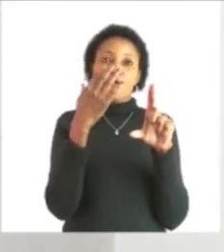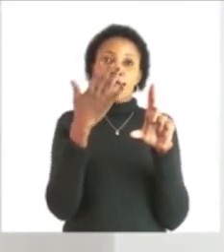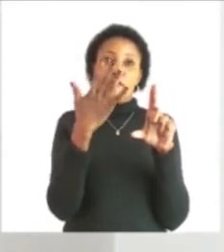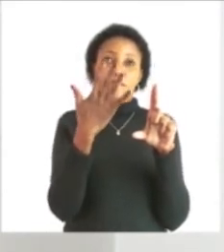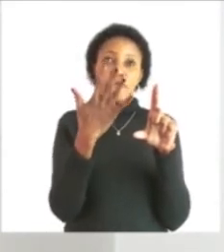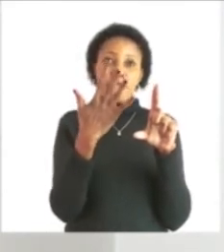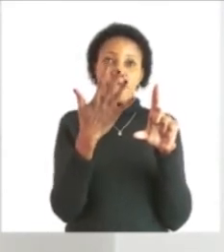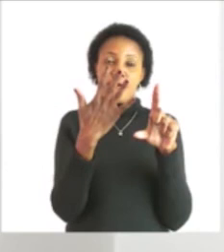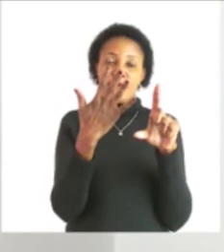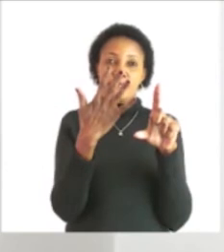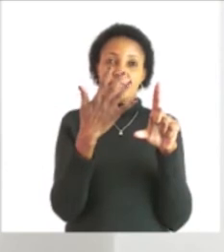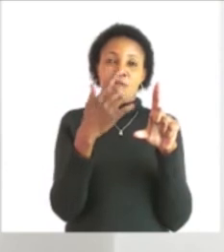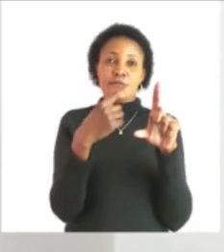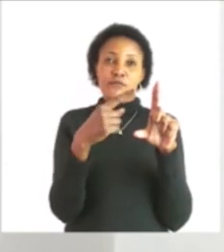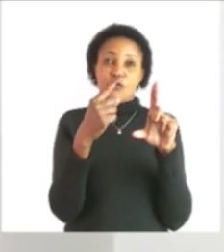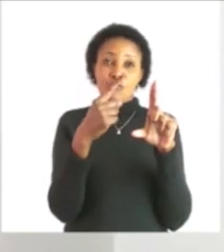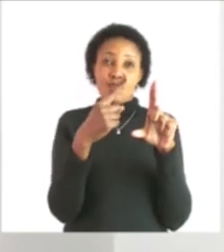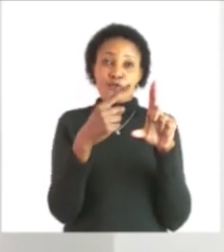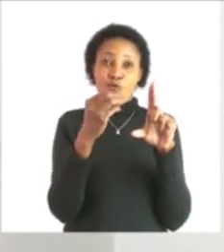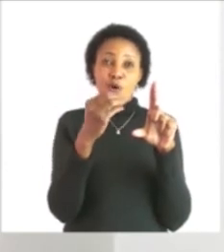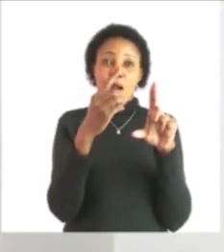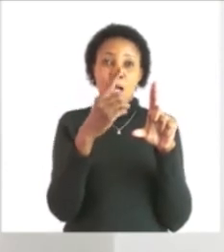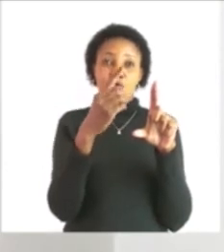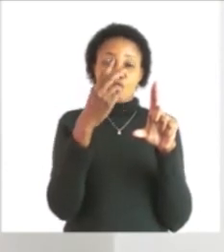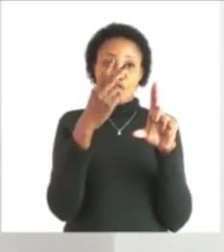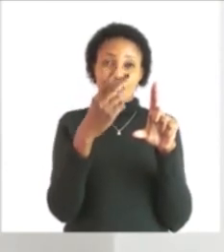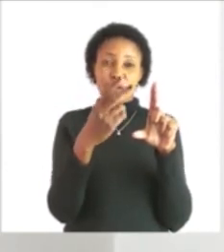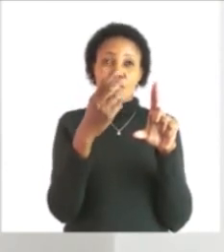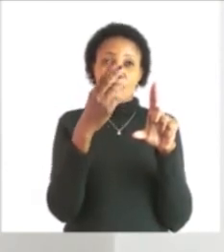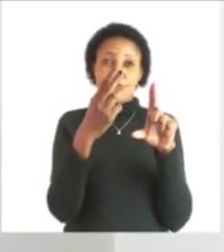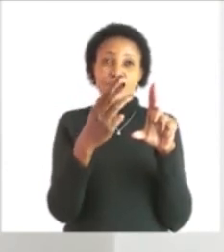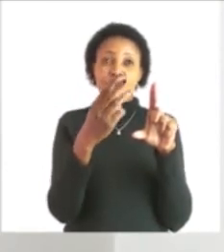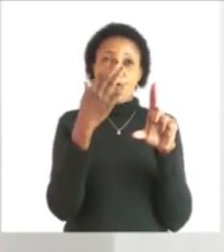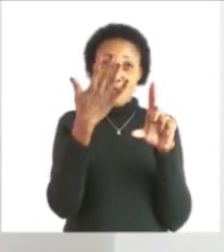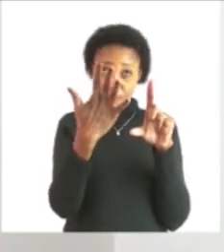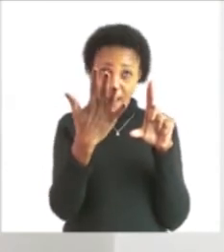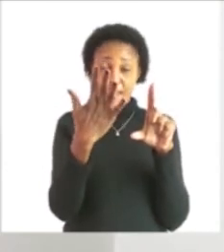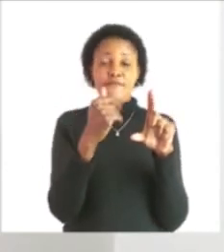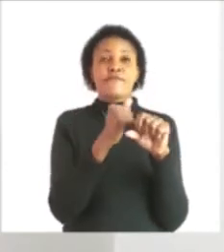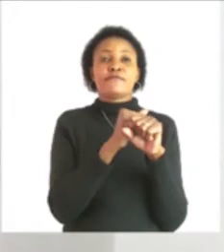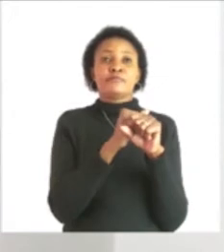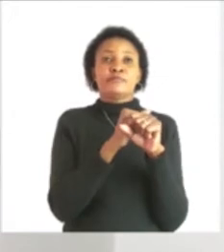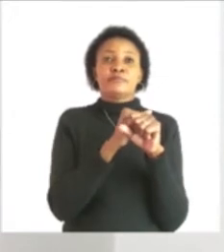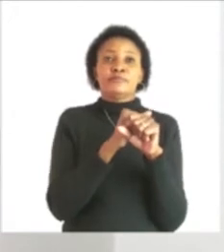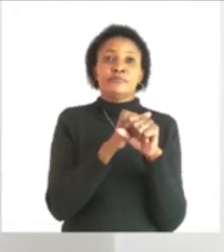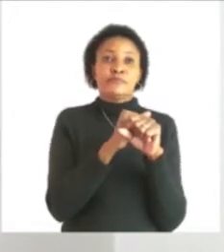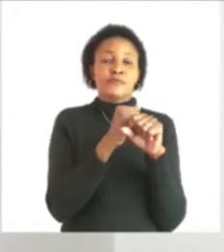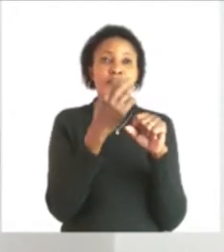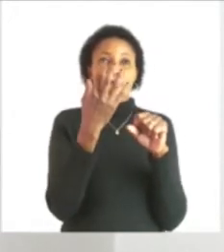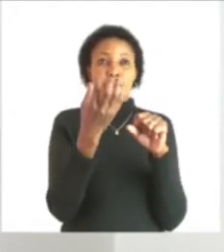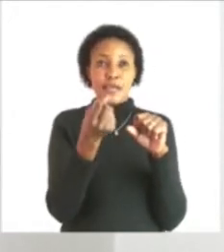4. We'll start 0, 1, 2, 3, 4, 5, because there are